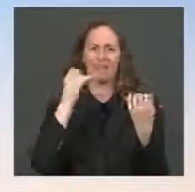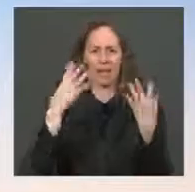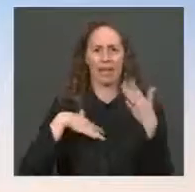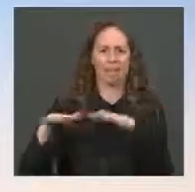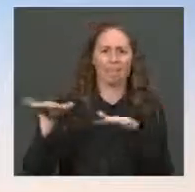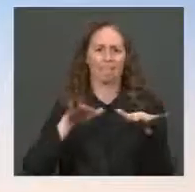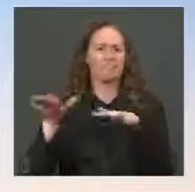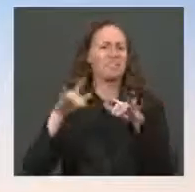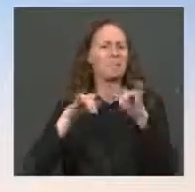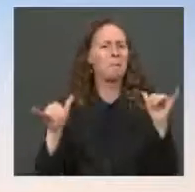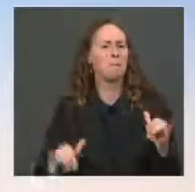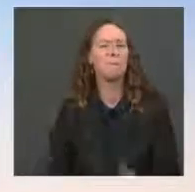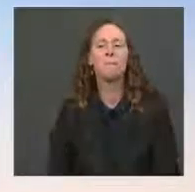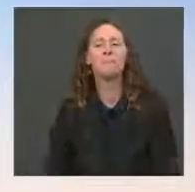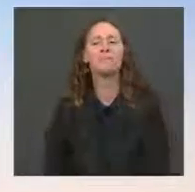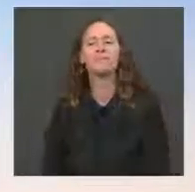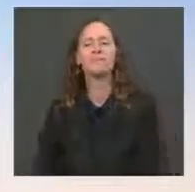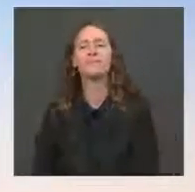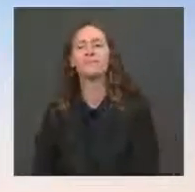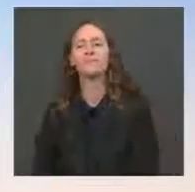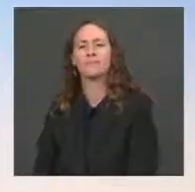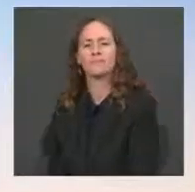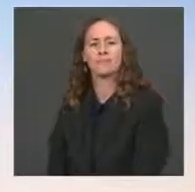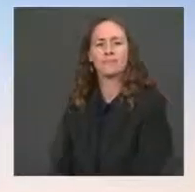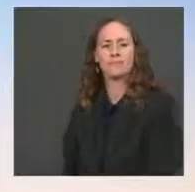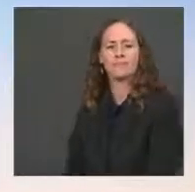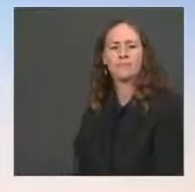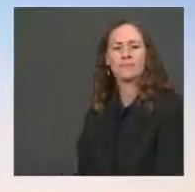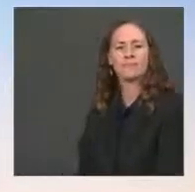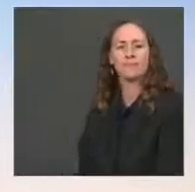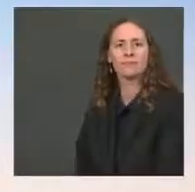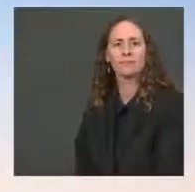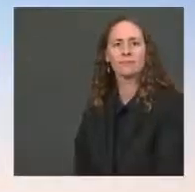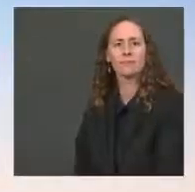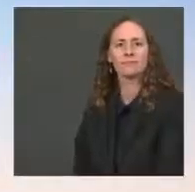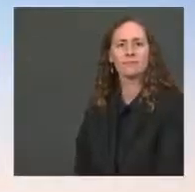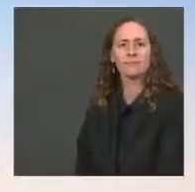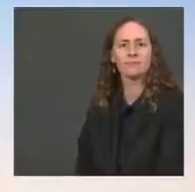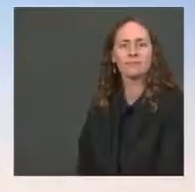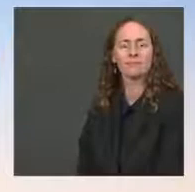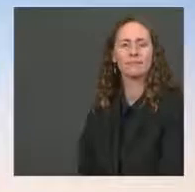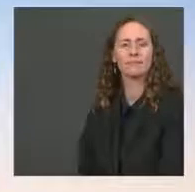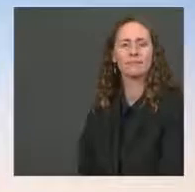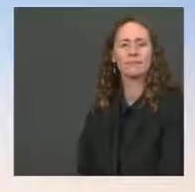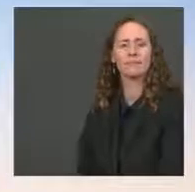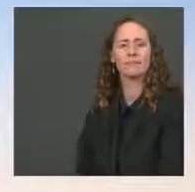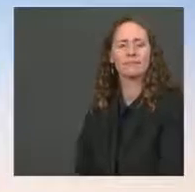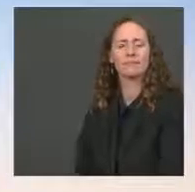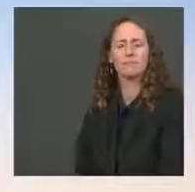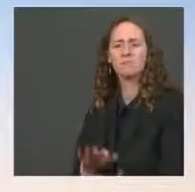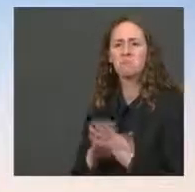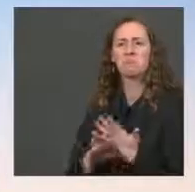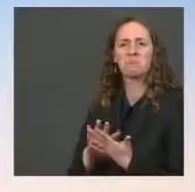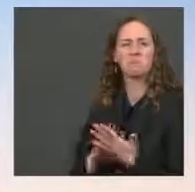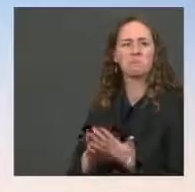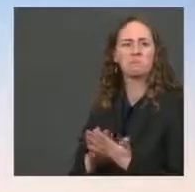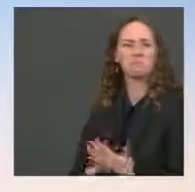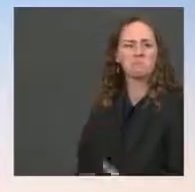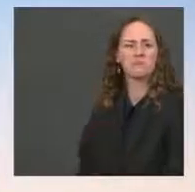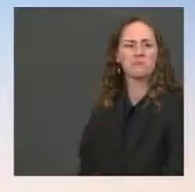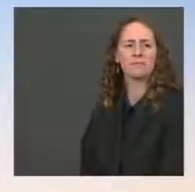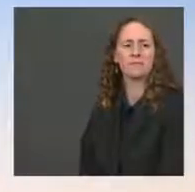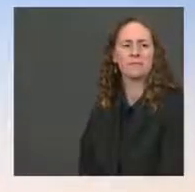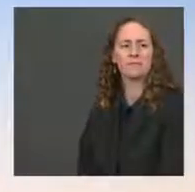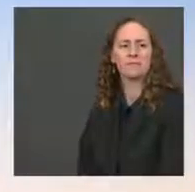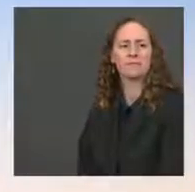today that found that 2 in 10 Americans don't think the country will ever go back to normal after COVID-19. What's the White House message